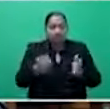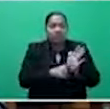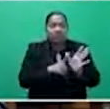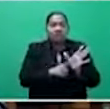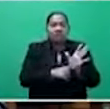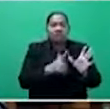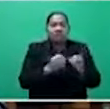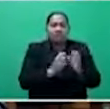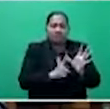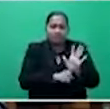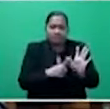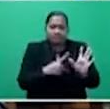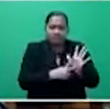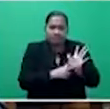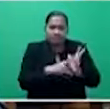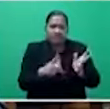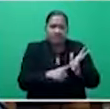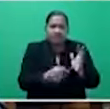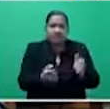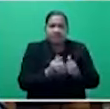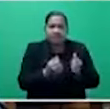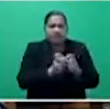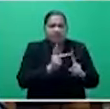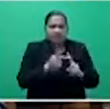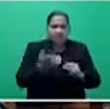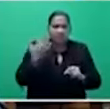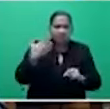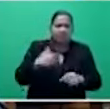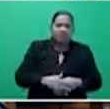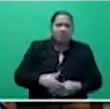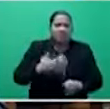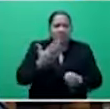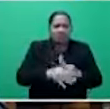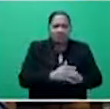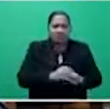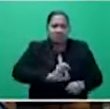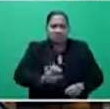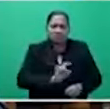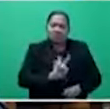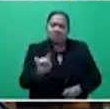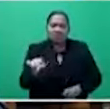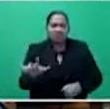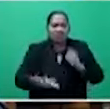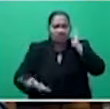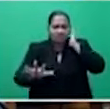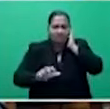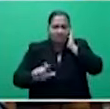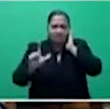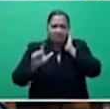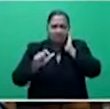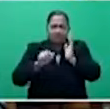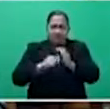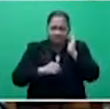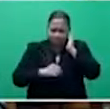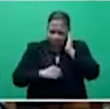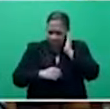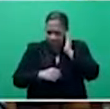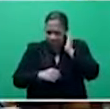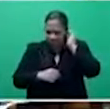many politicians from the past have never been to that area, nor have they had that level of consultations. Mr. Speaker, sir, they did talk